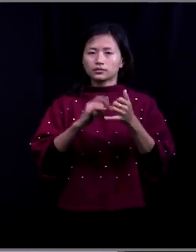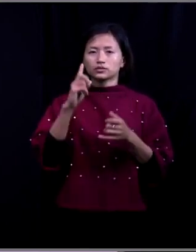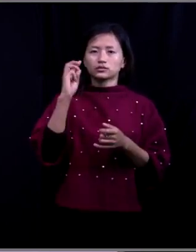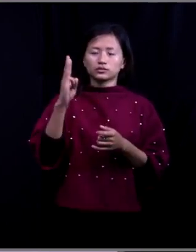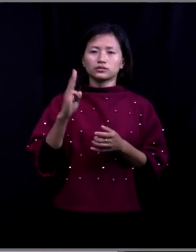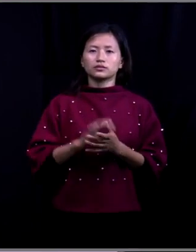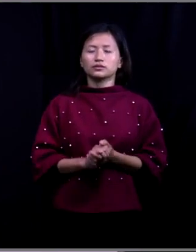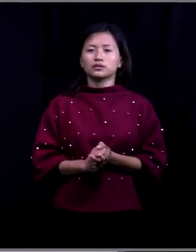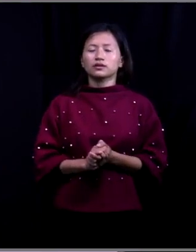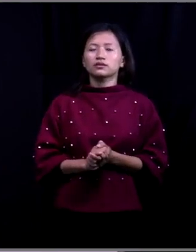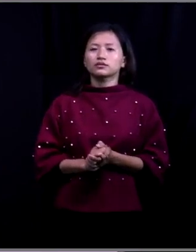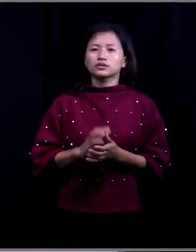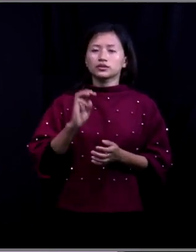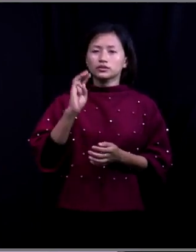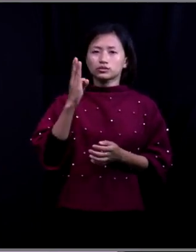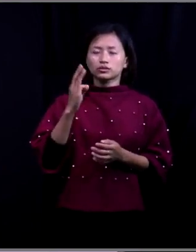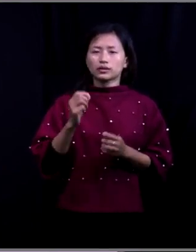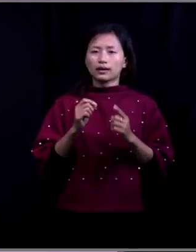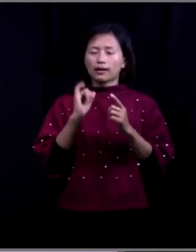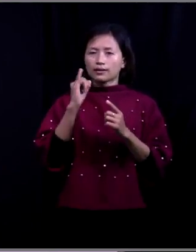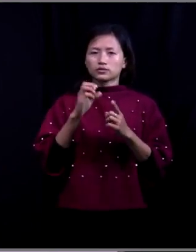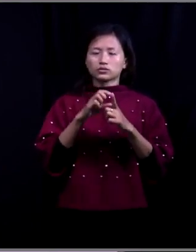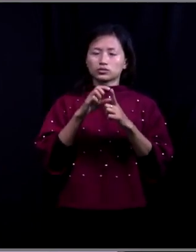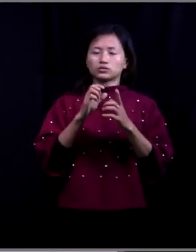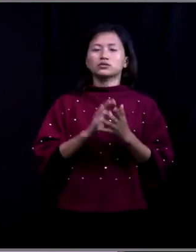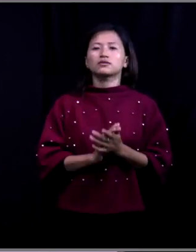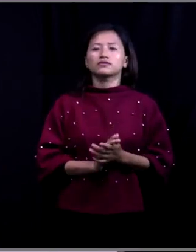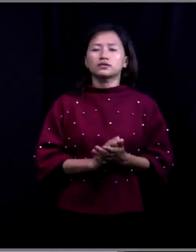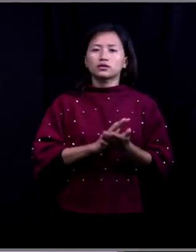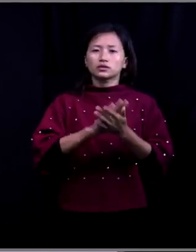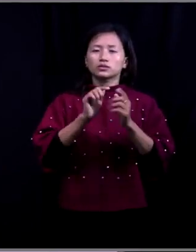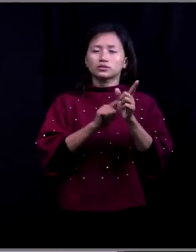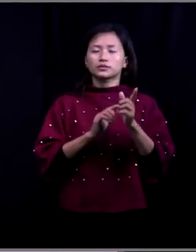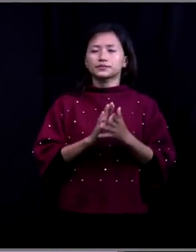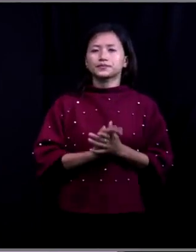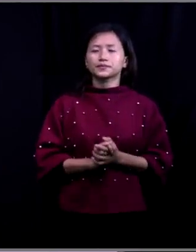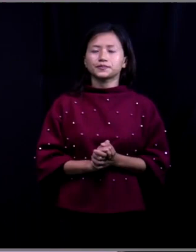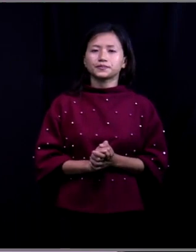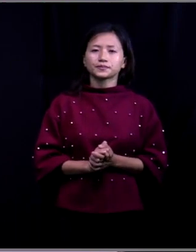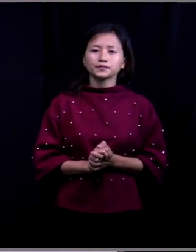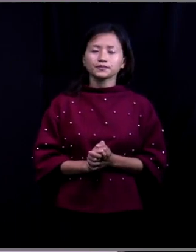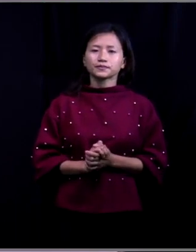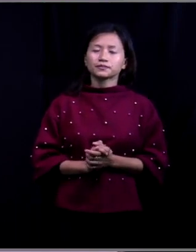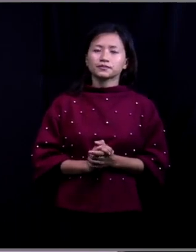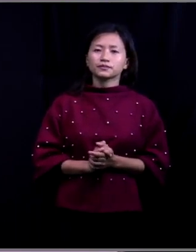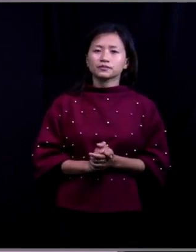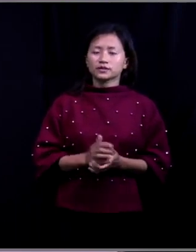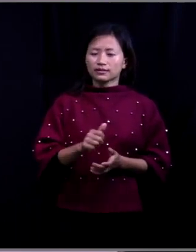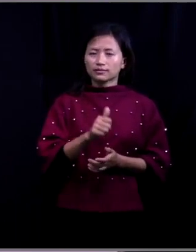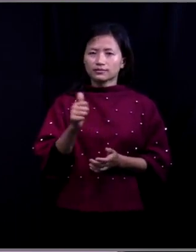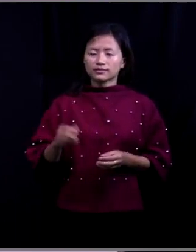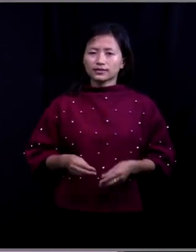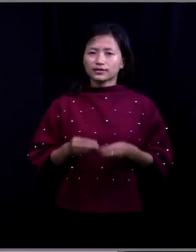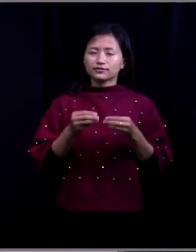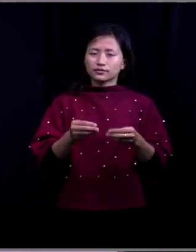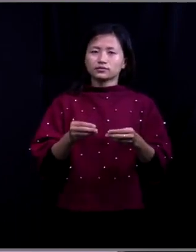called as tritium. These are the three isotopes of hydrogen. Now, any given sample